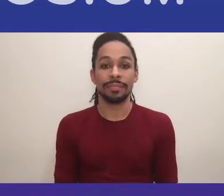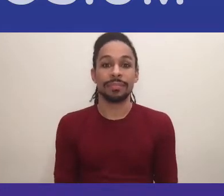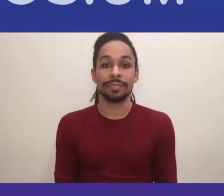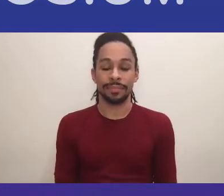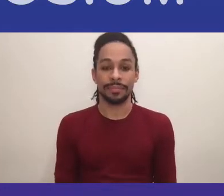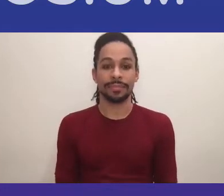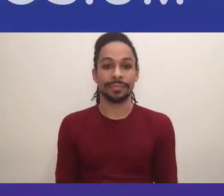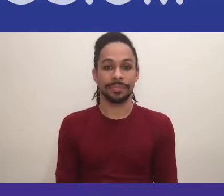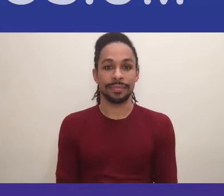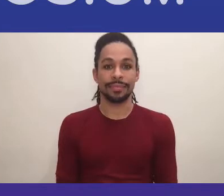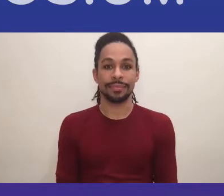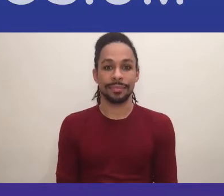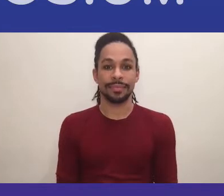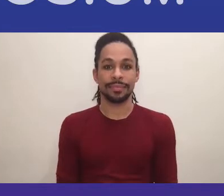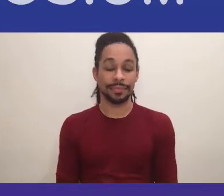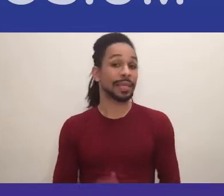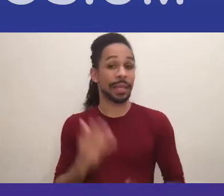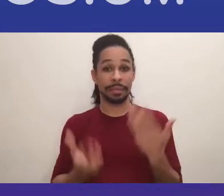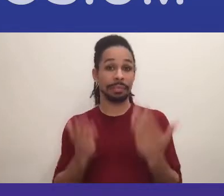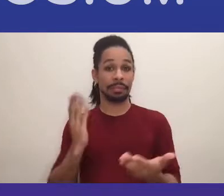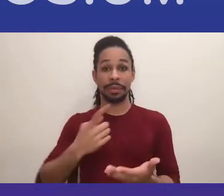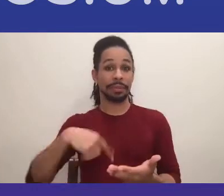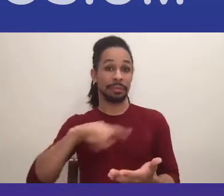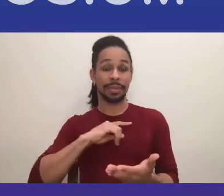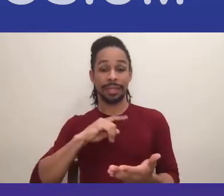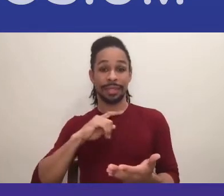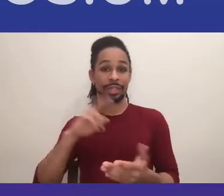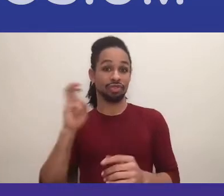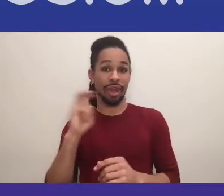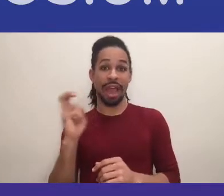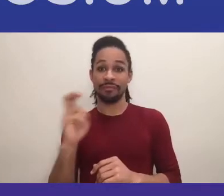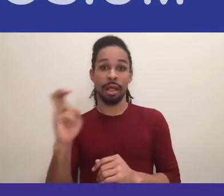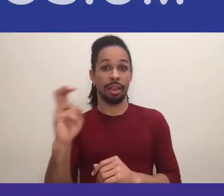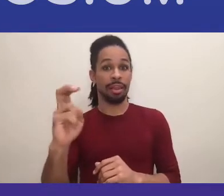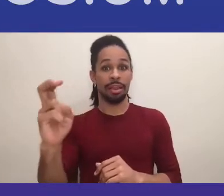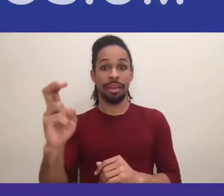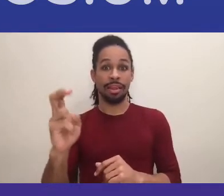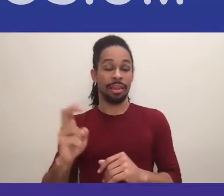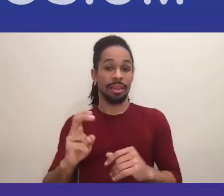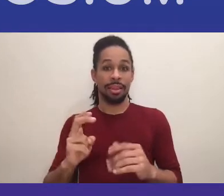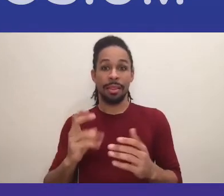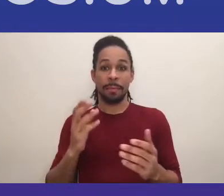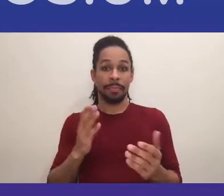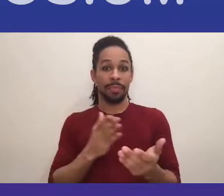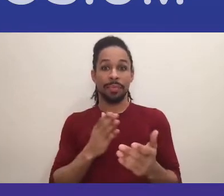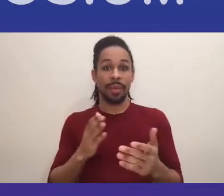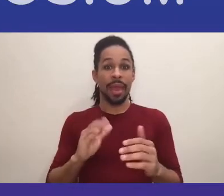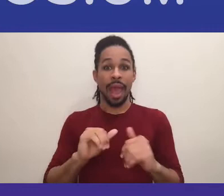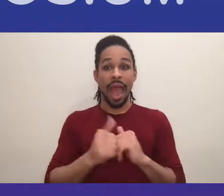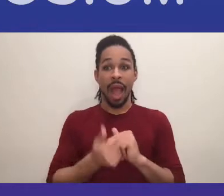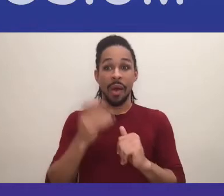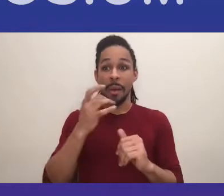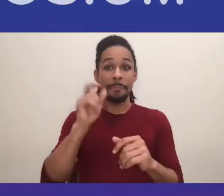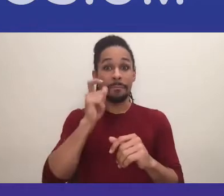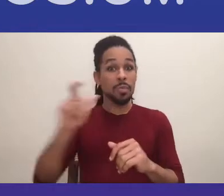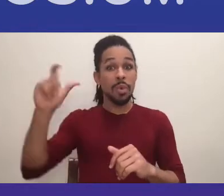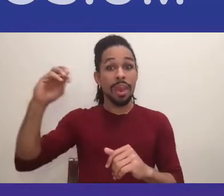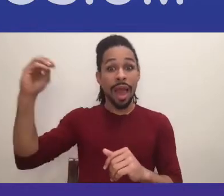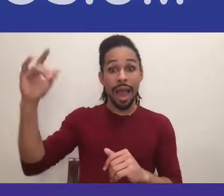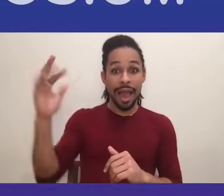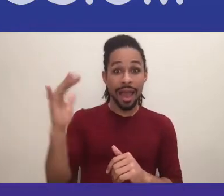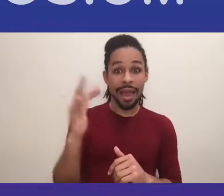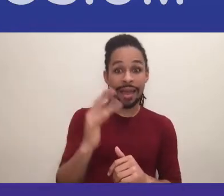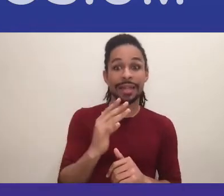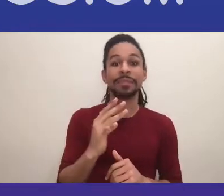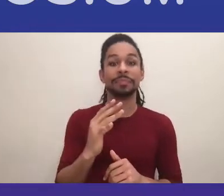And maybe we travel by the light of the moon where Perel is,